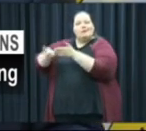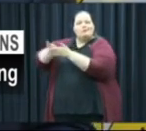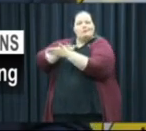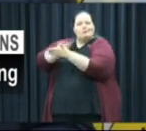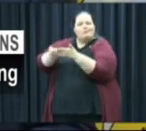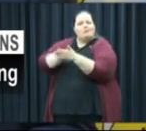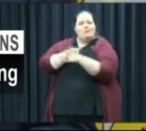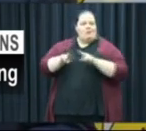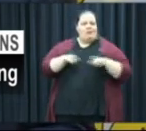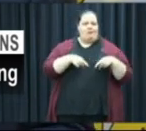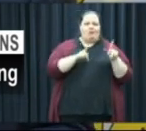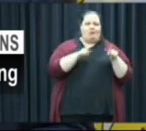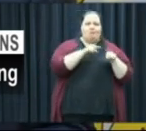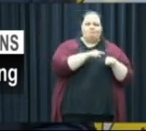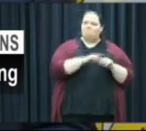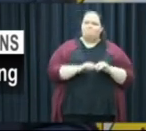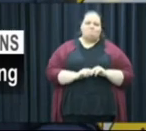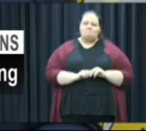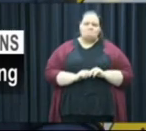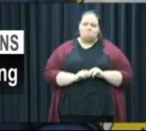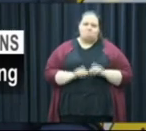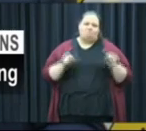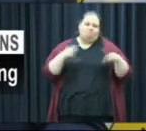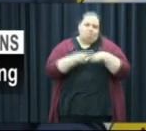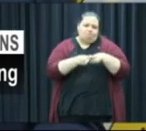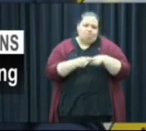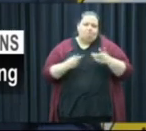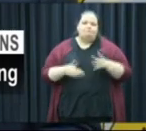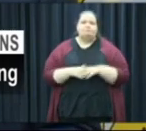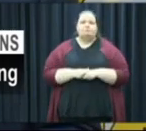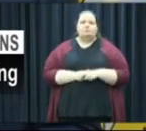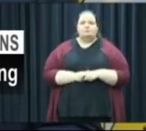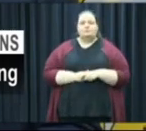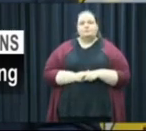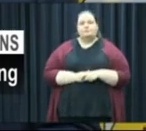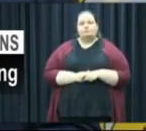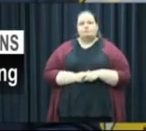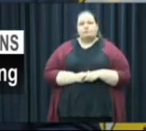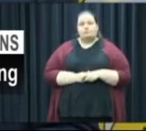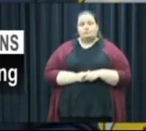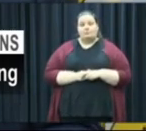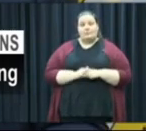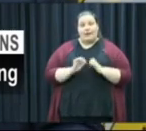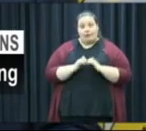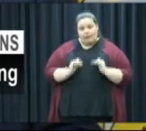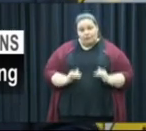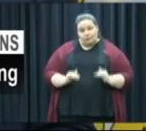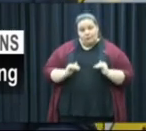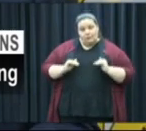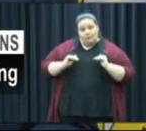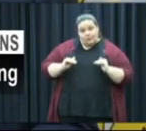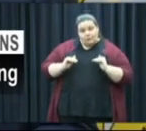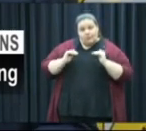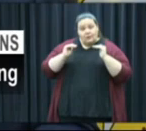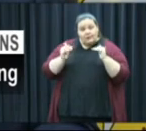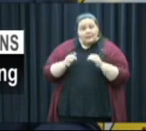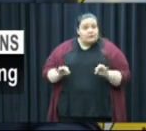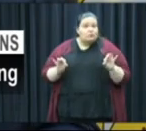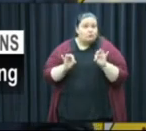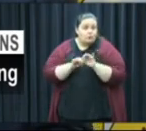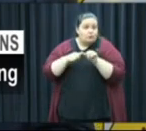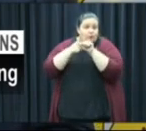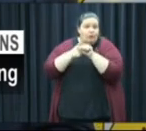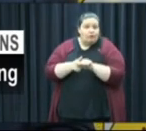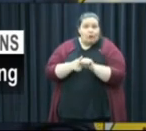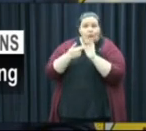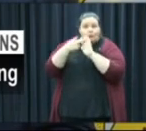phase, or certainly during these next several months, when our transition is critical and when we don't have a vaccine and when we're just starting